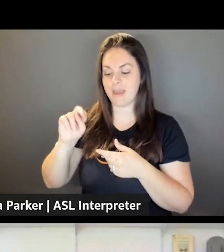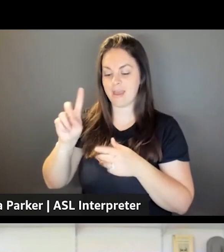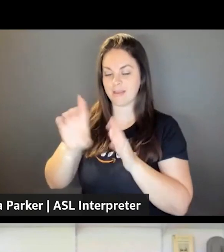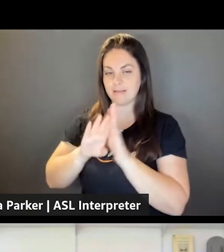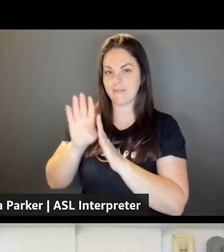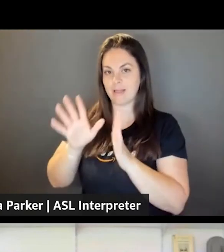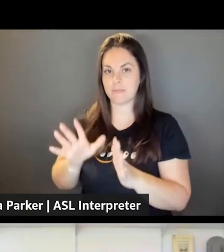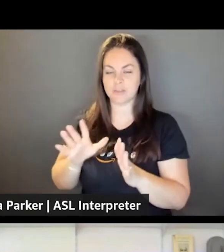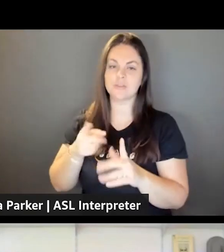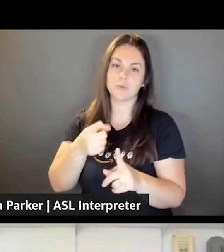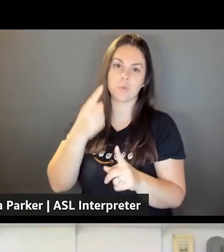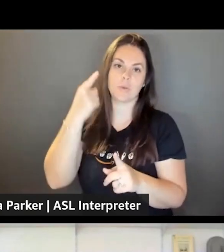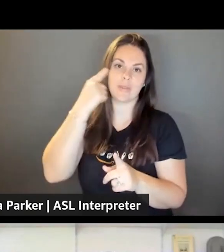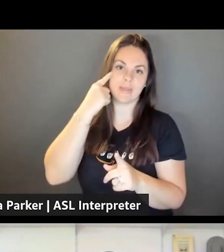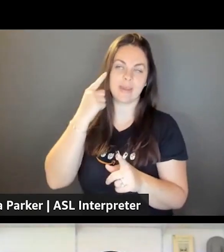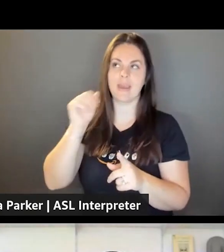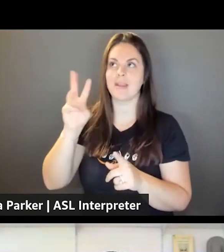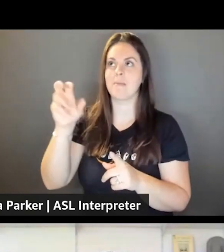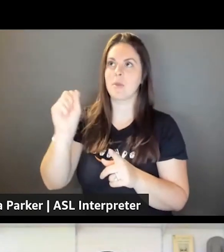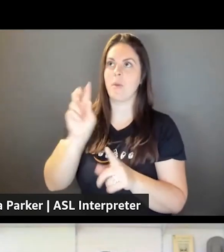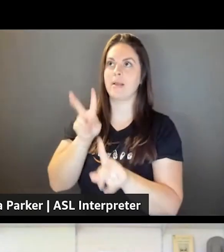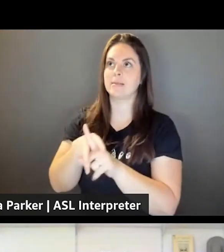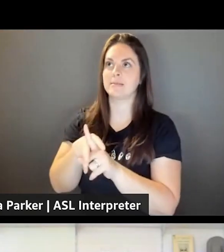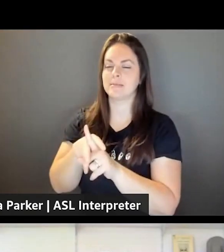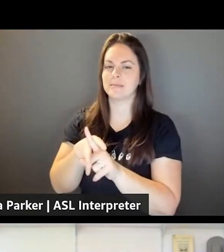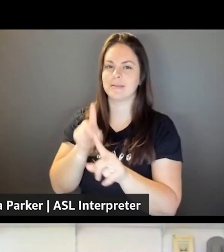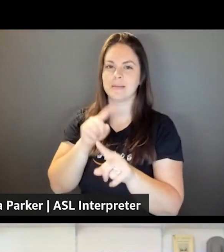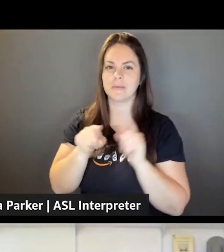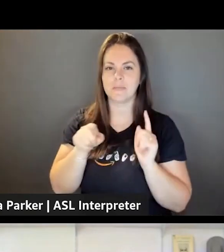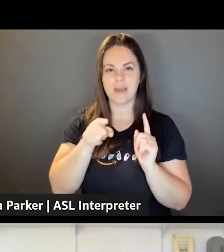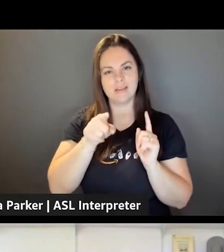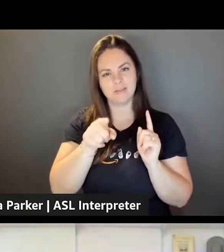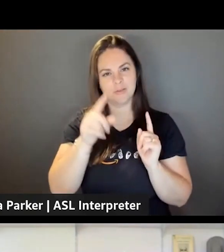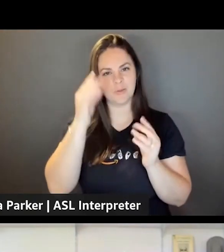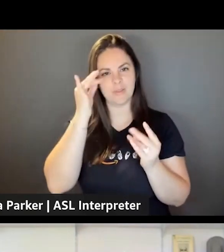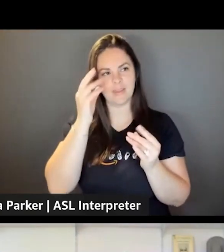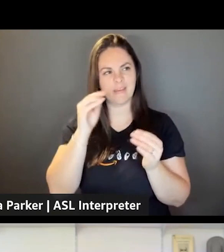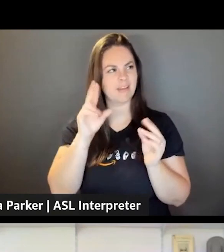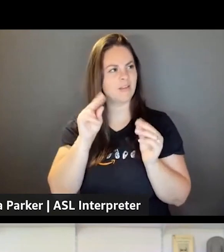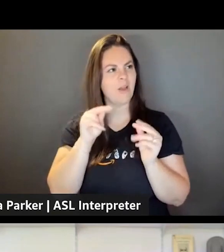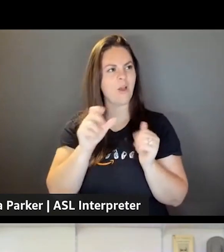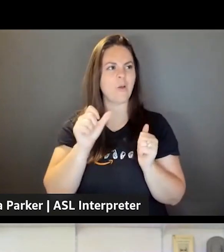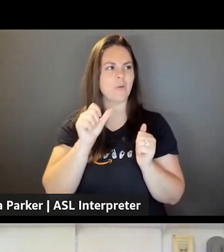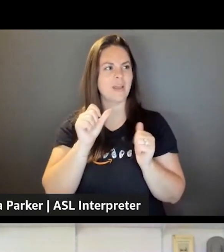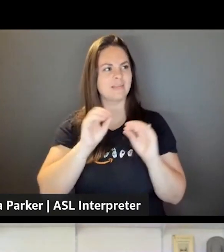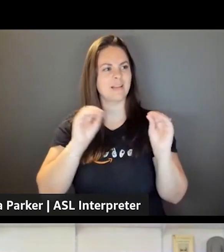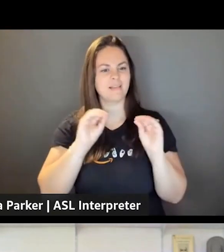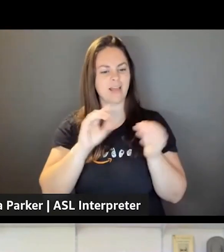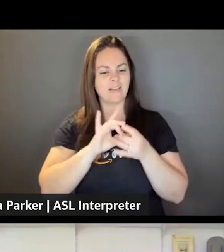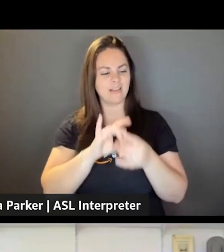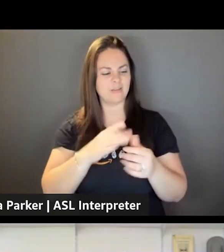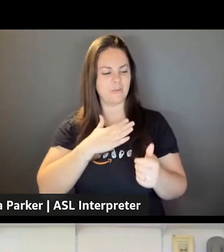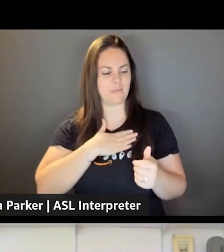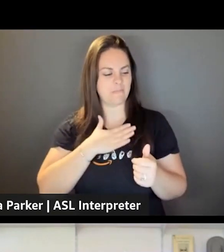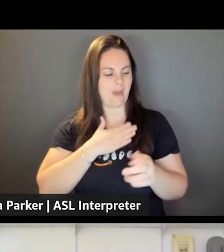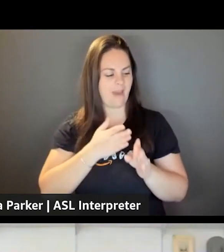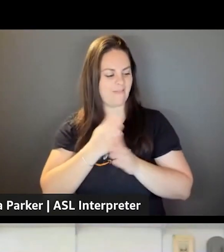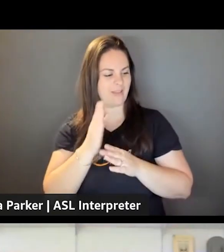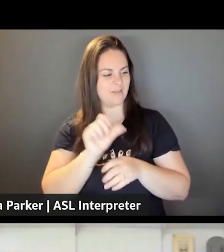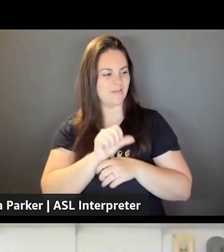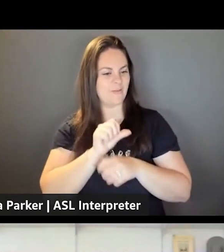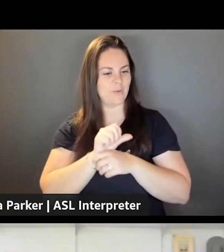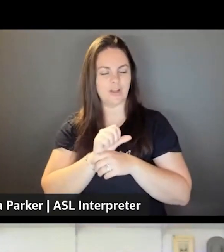would think AWS, and you're like, what? That has nothing to do with my field of work. It's for the ops people. I like to